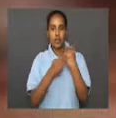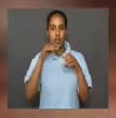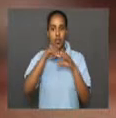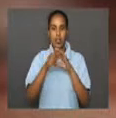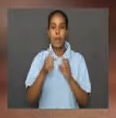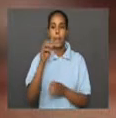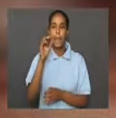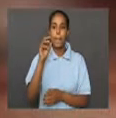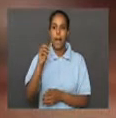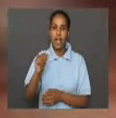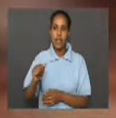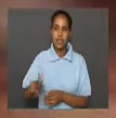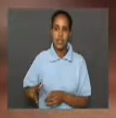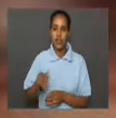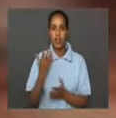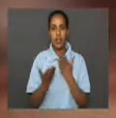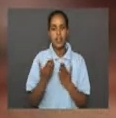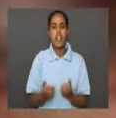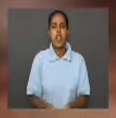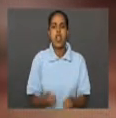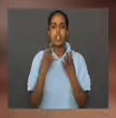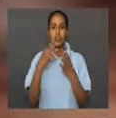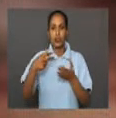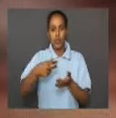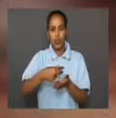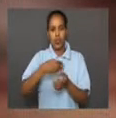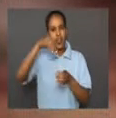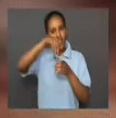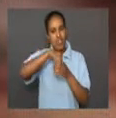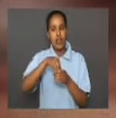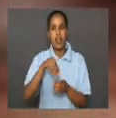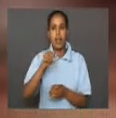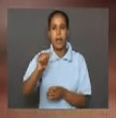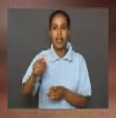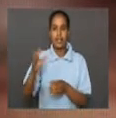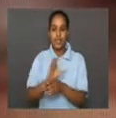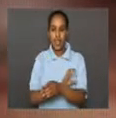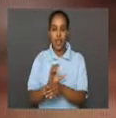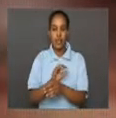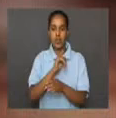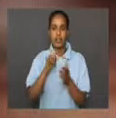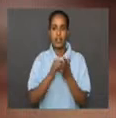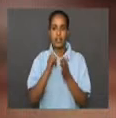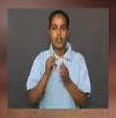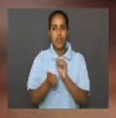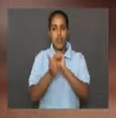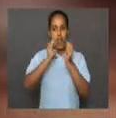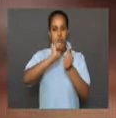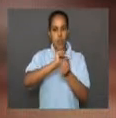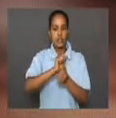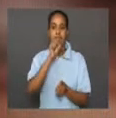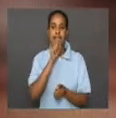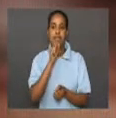in plants. If excess glucose enters a plant cell, it is converted